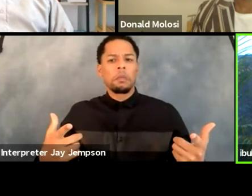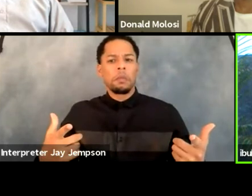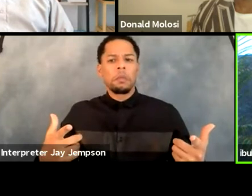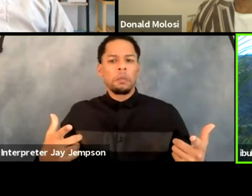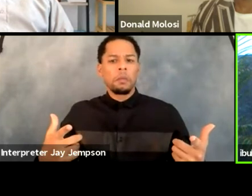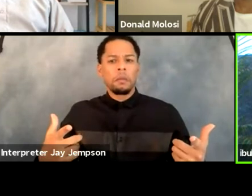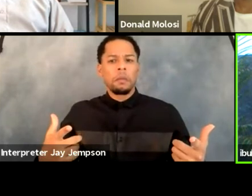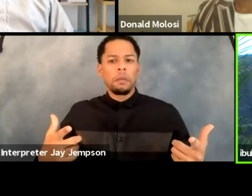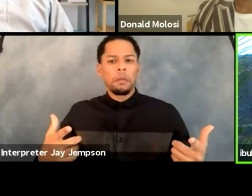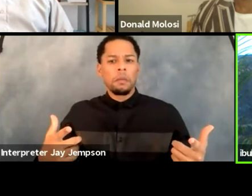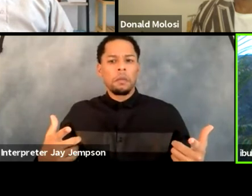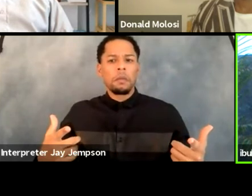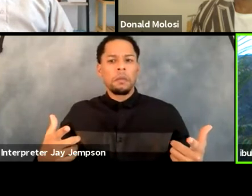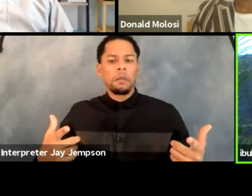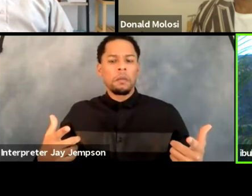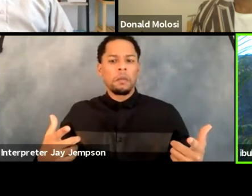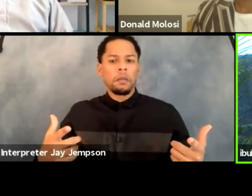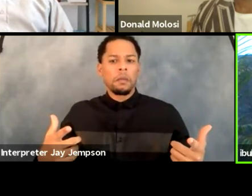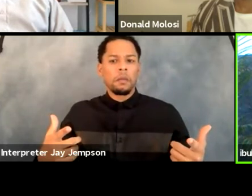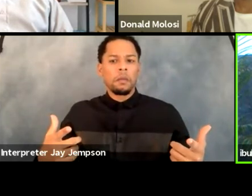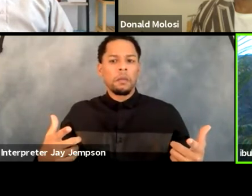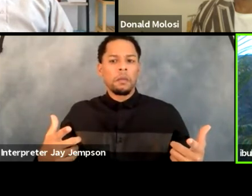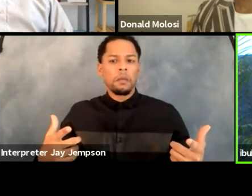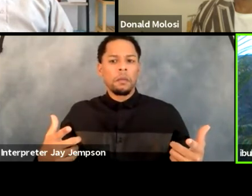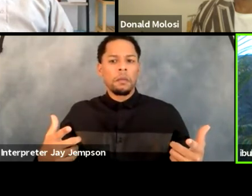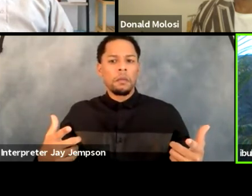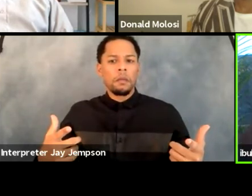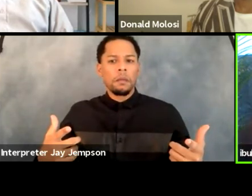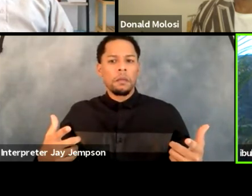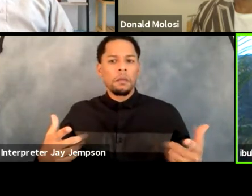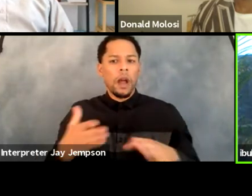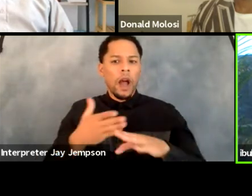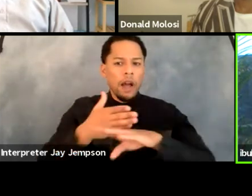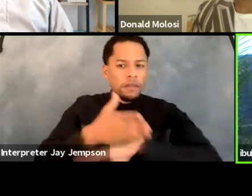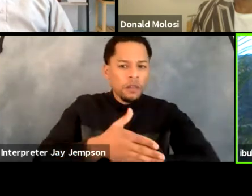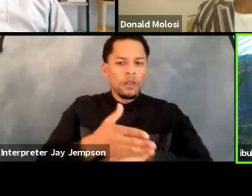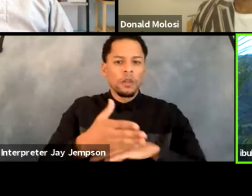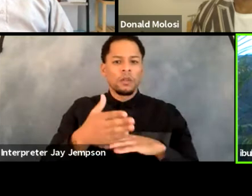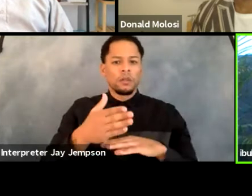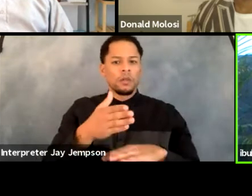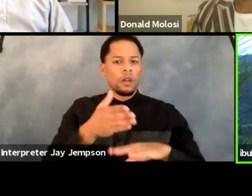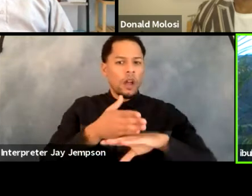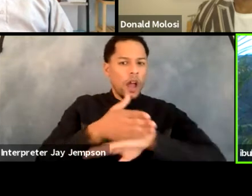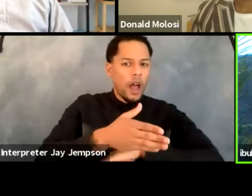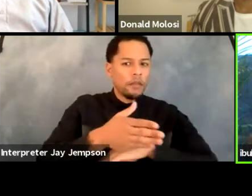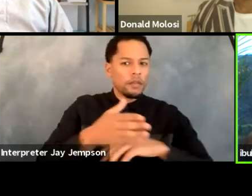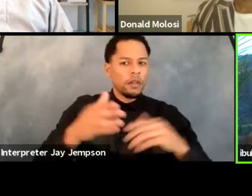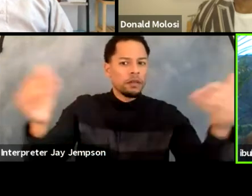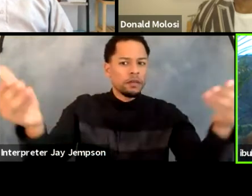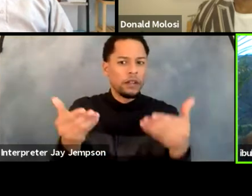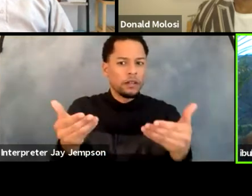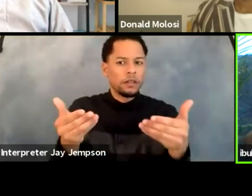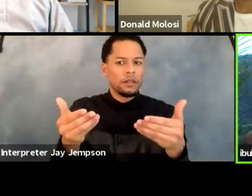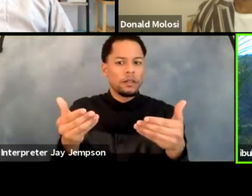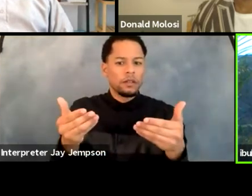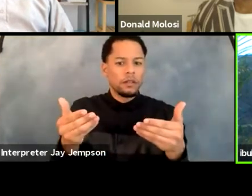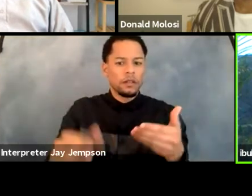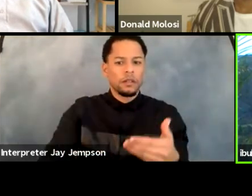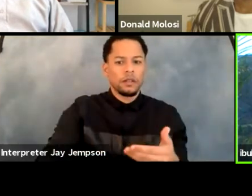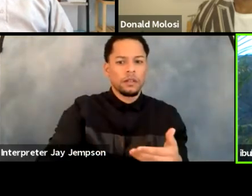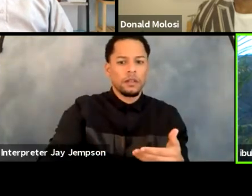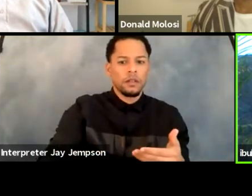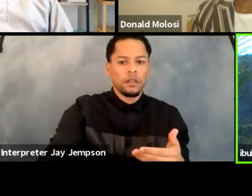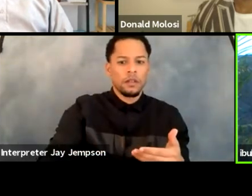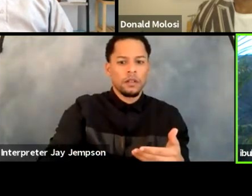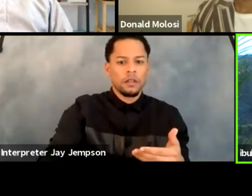after blocking my play or showing my dress and tech or something like that to help me look at the play, to dissect